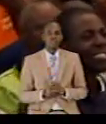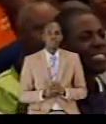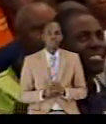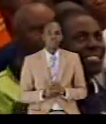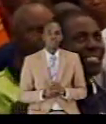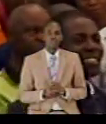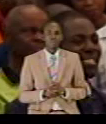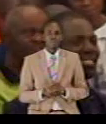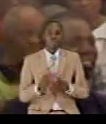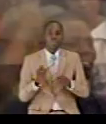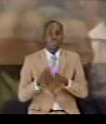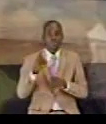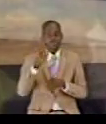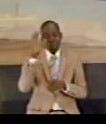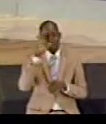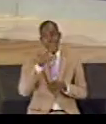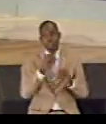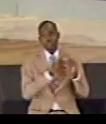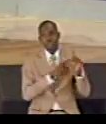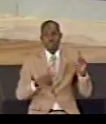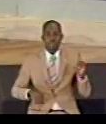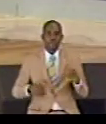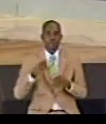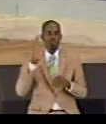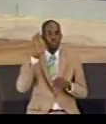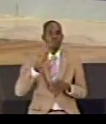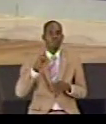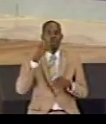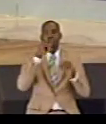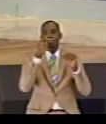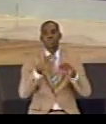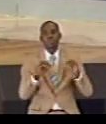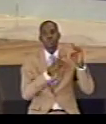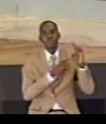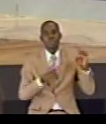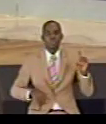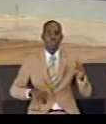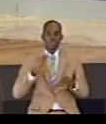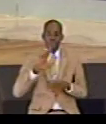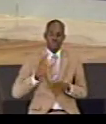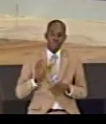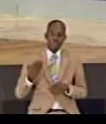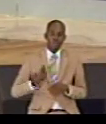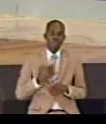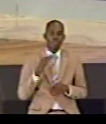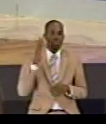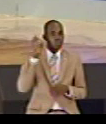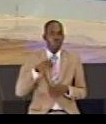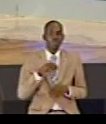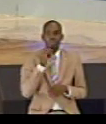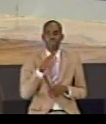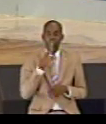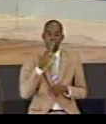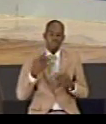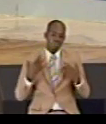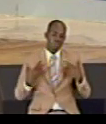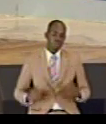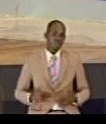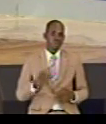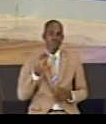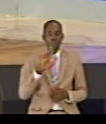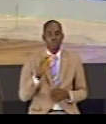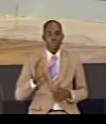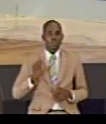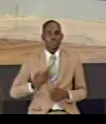As we seek the Lord, we're going to find the blessing of the Lord. Your soul should not be cast down. Your soul should not be